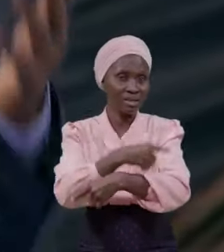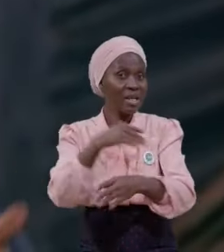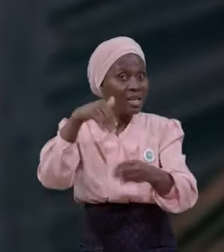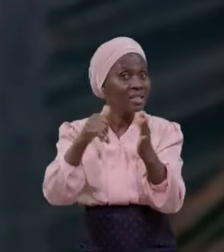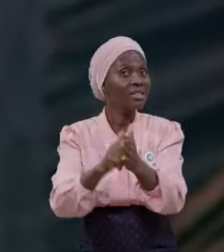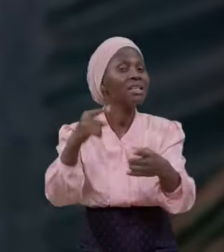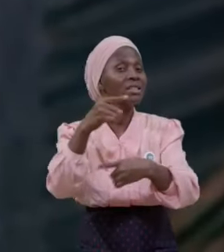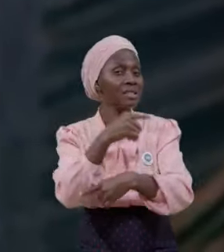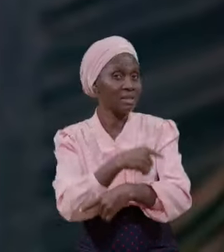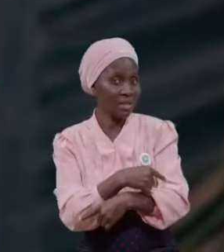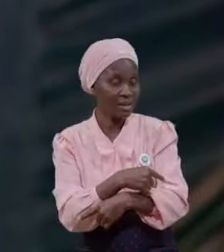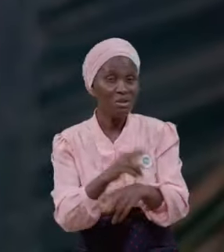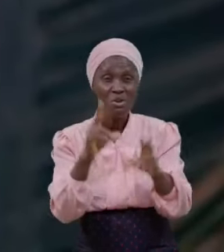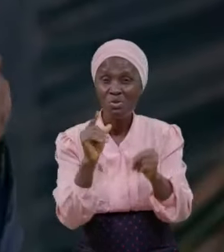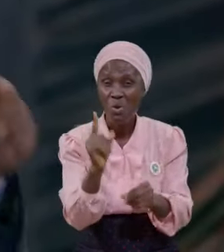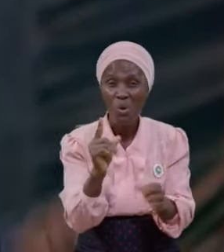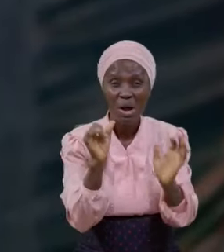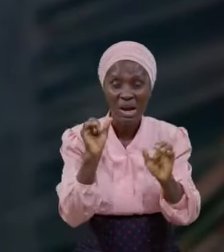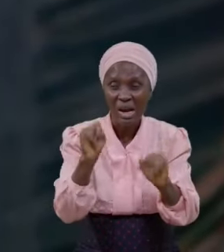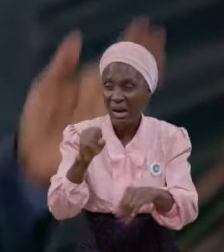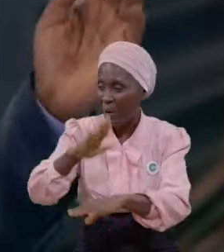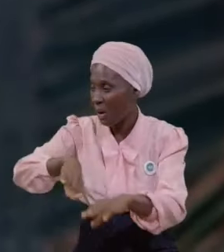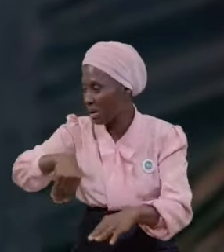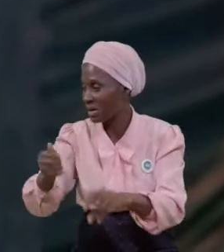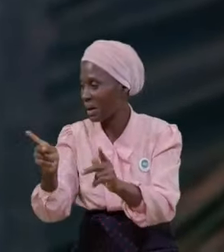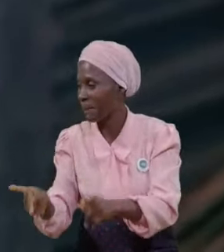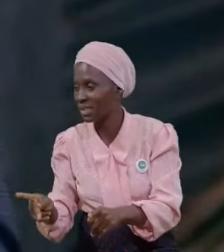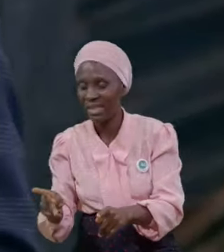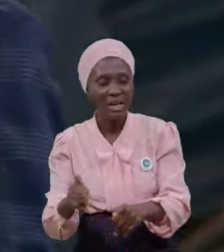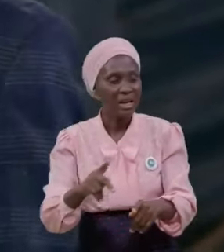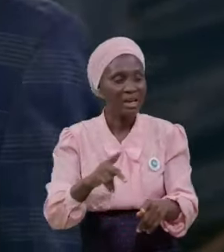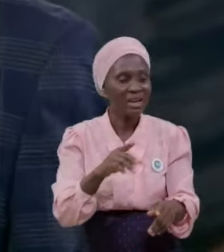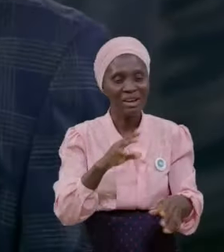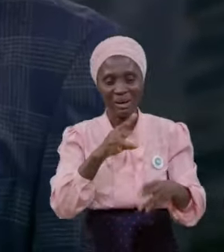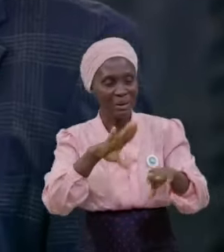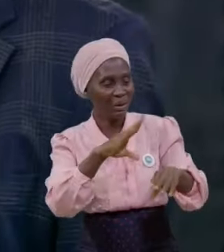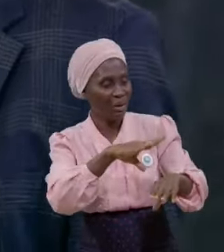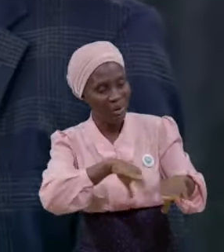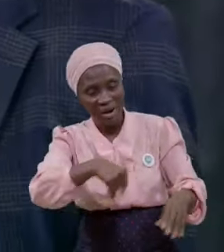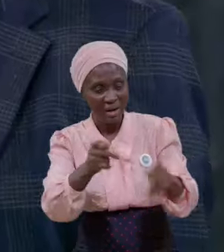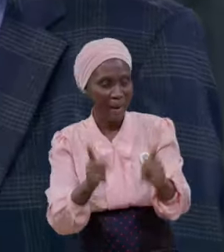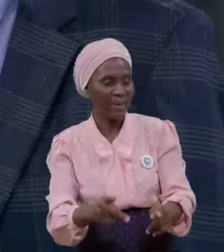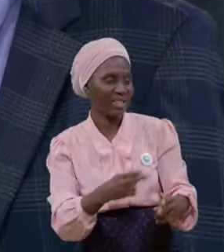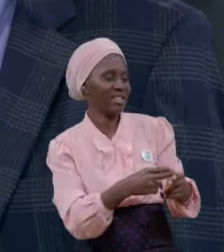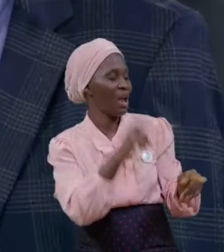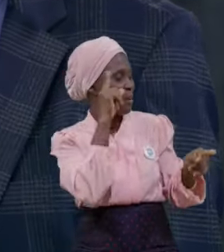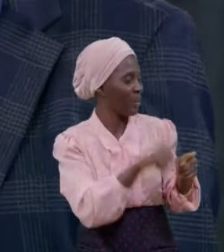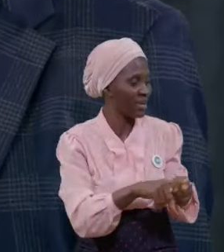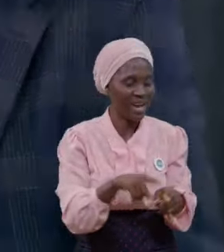brother, brother, brother, whatever name, whatever title they give you, in that day that will